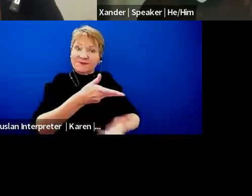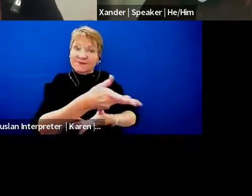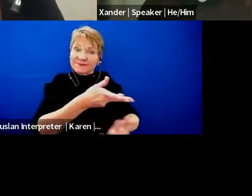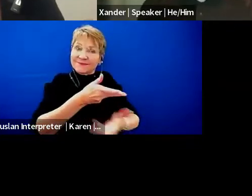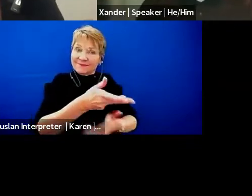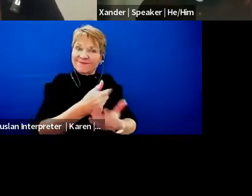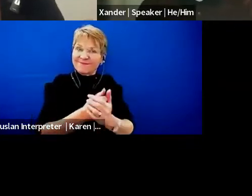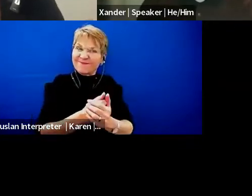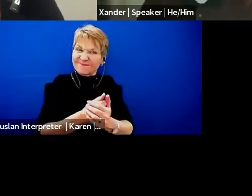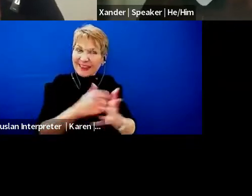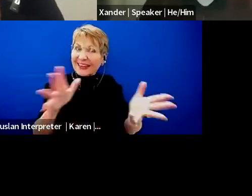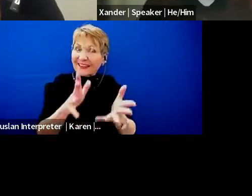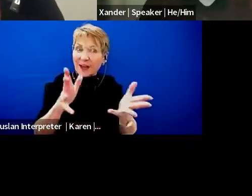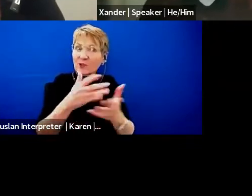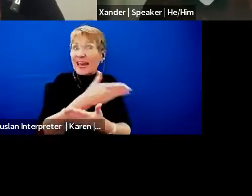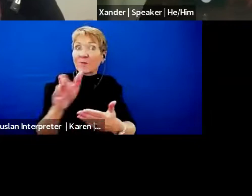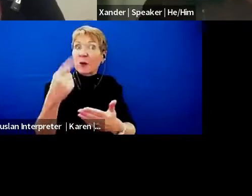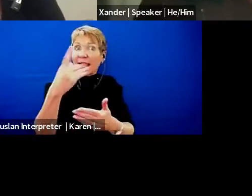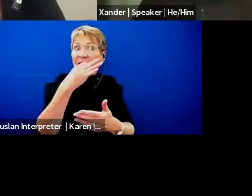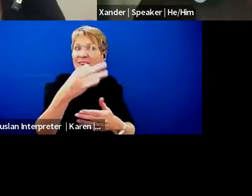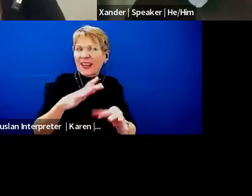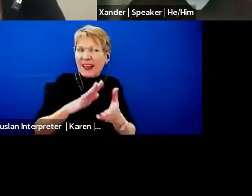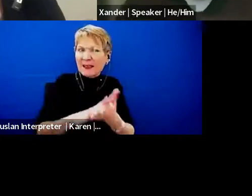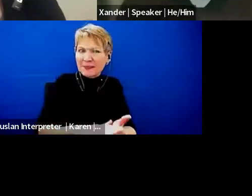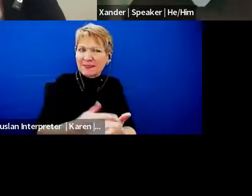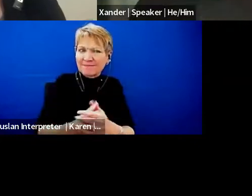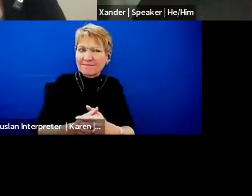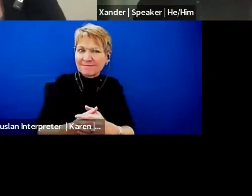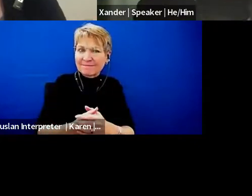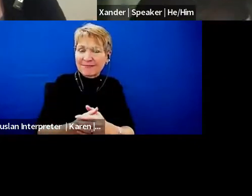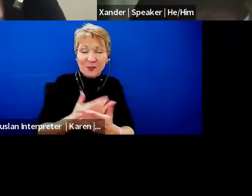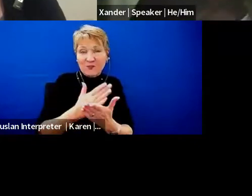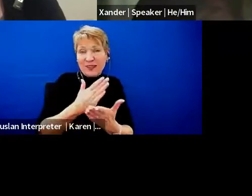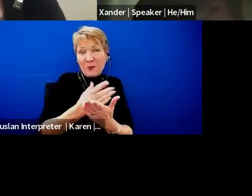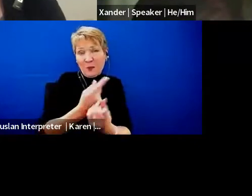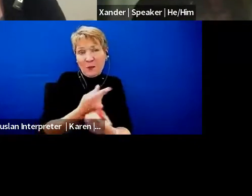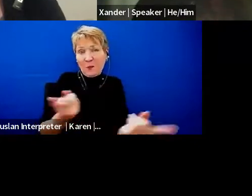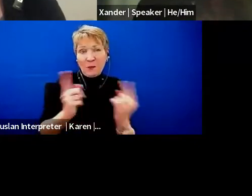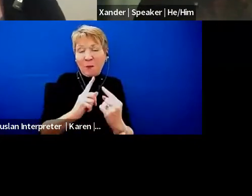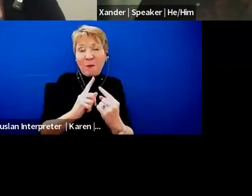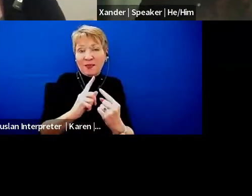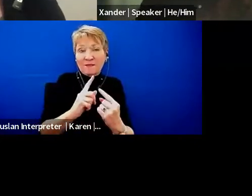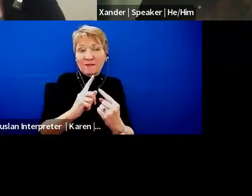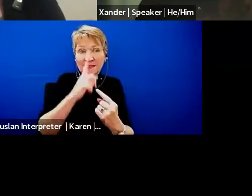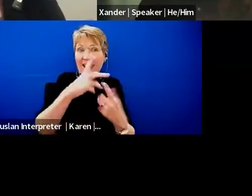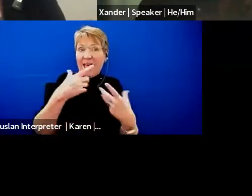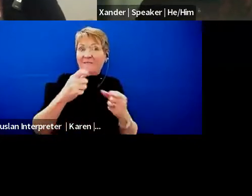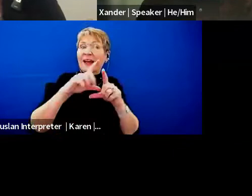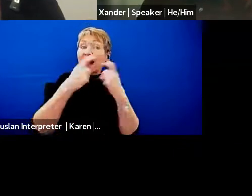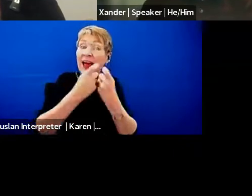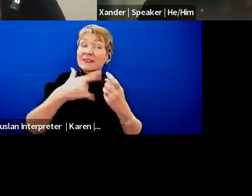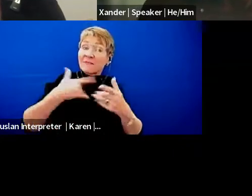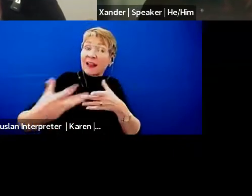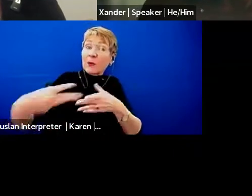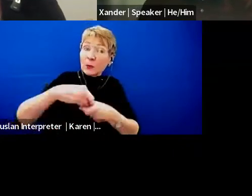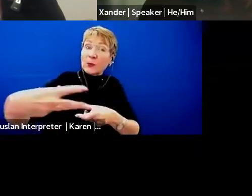encouraging everybody to ask for help, which was really good. And at the end of the day, we'll all be able to have an inclusive classroom and